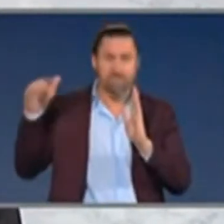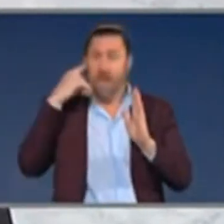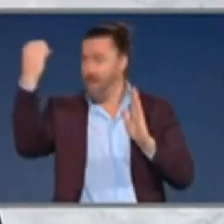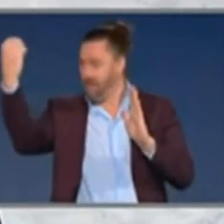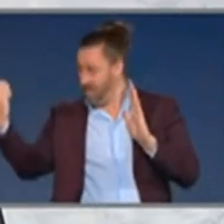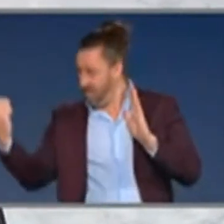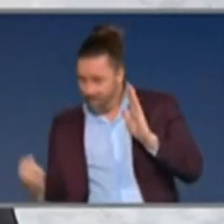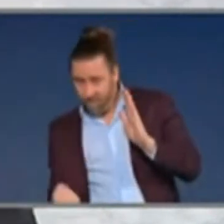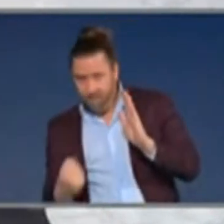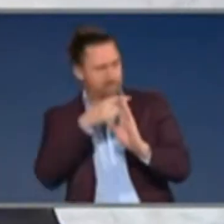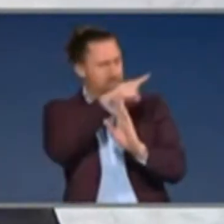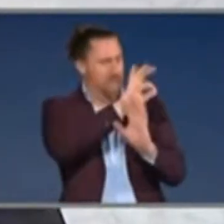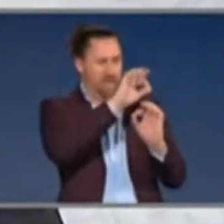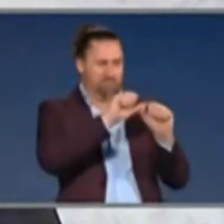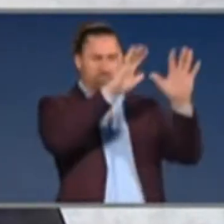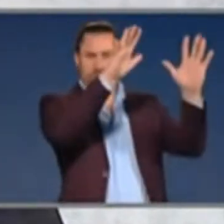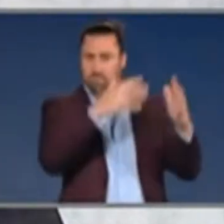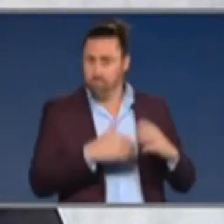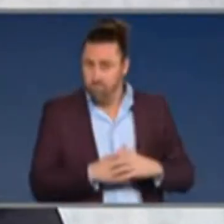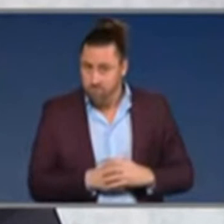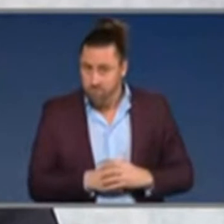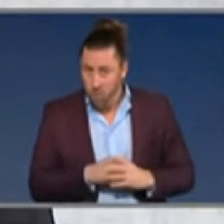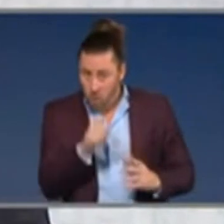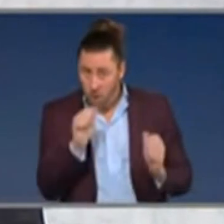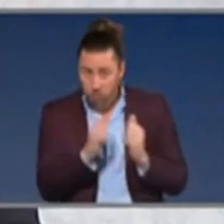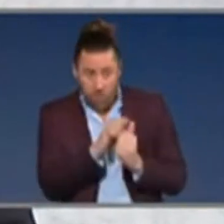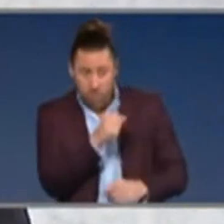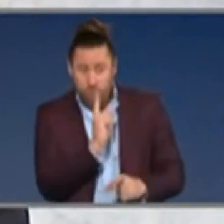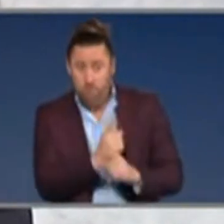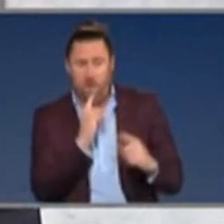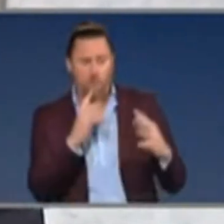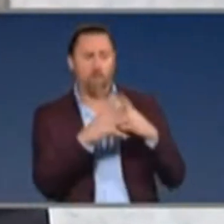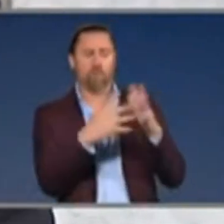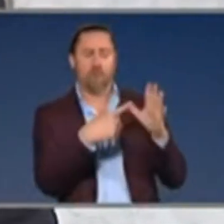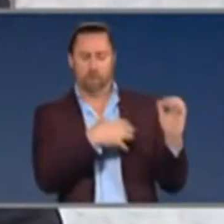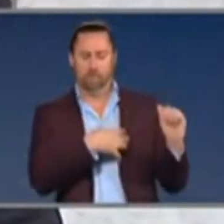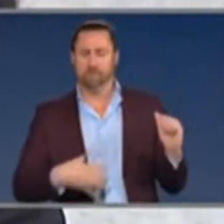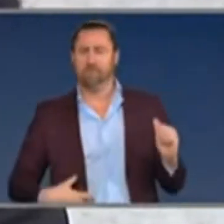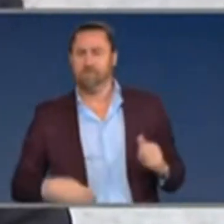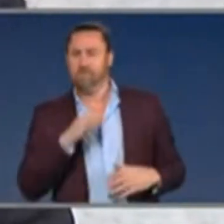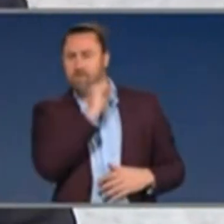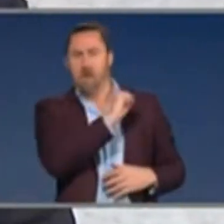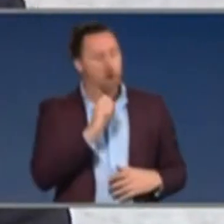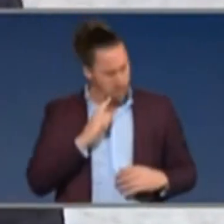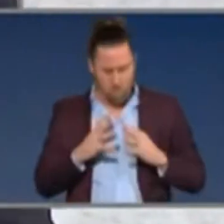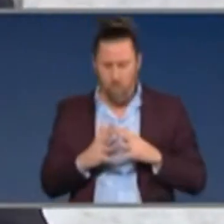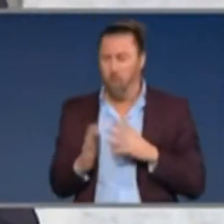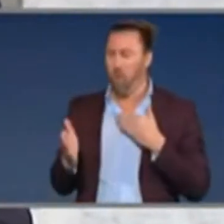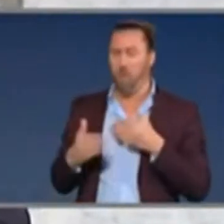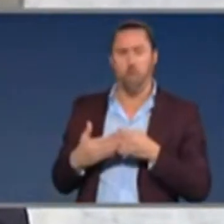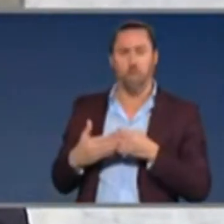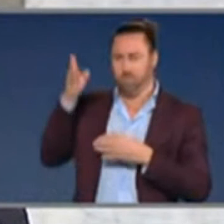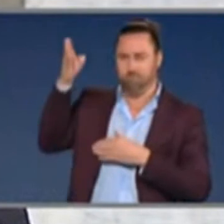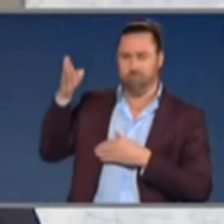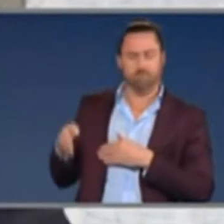have seen in other states like Victoria and New South Wales. Do you agree with that? And are there other WA ministers who also do see the merit of this closed border, or does